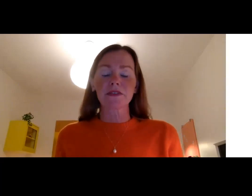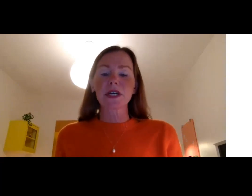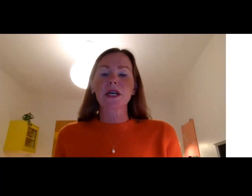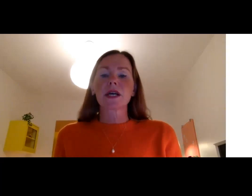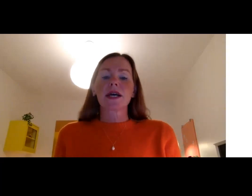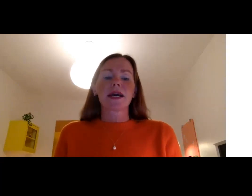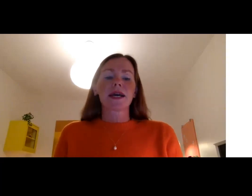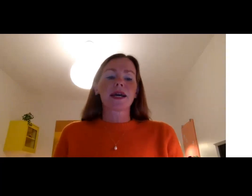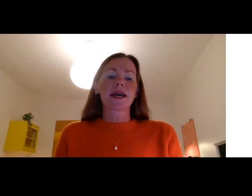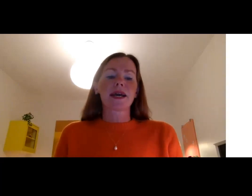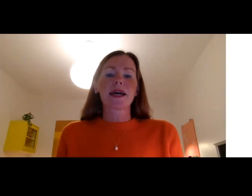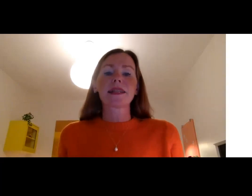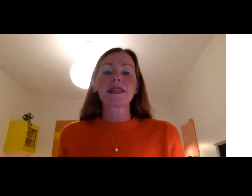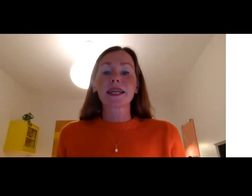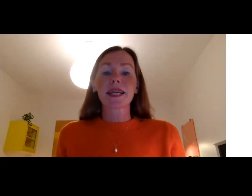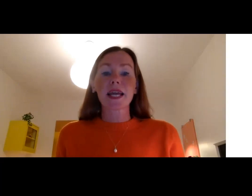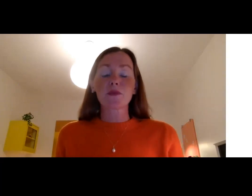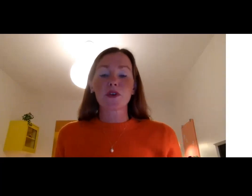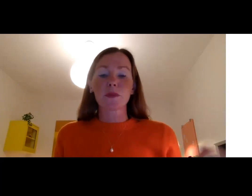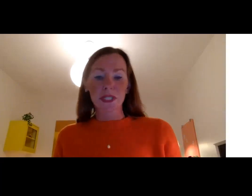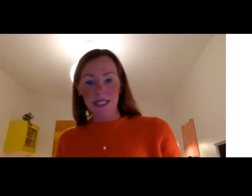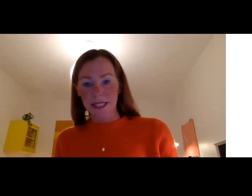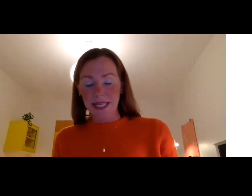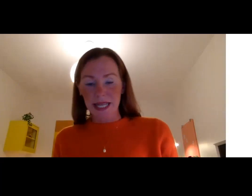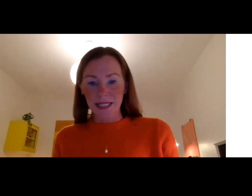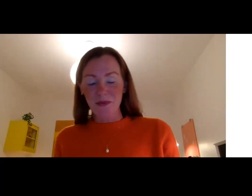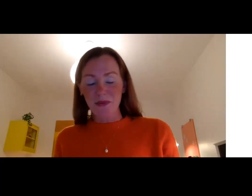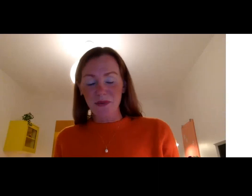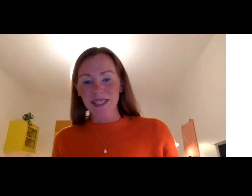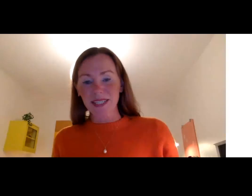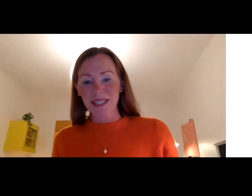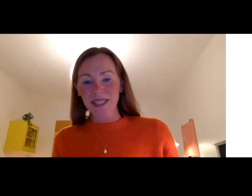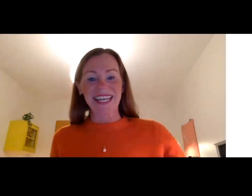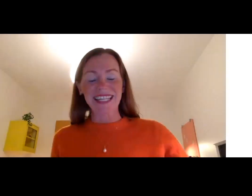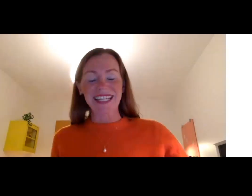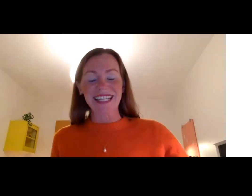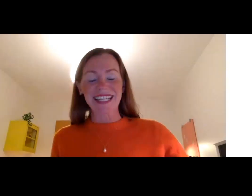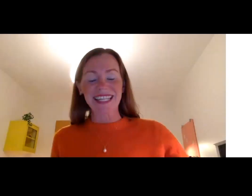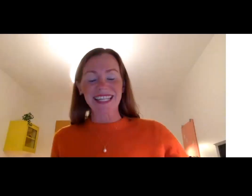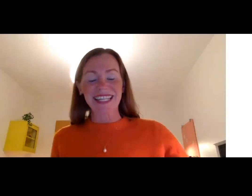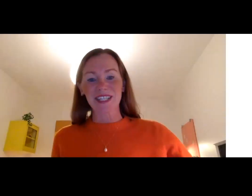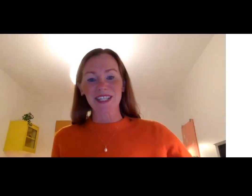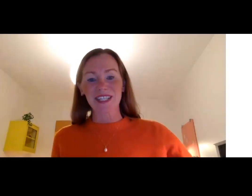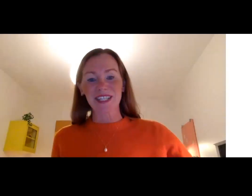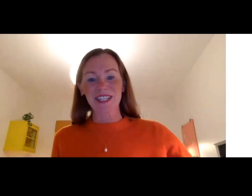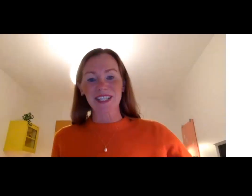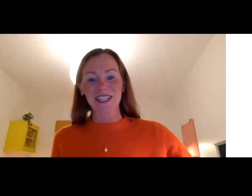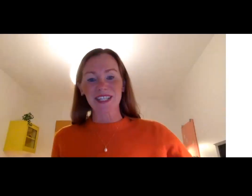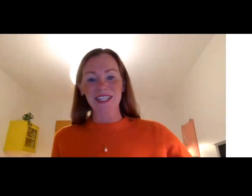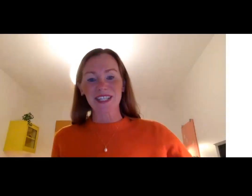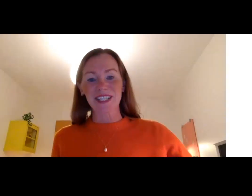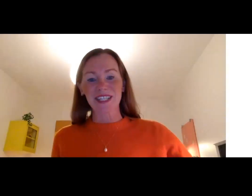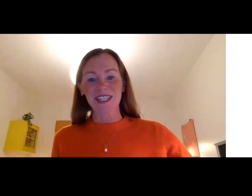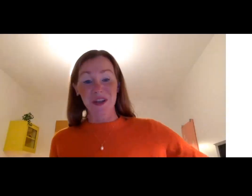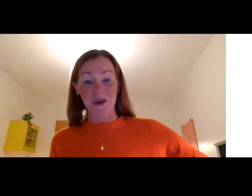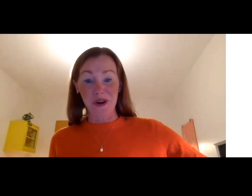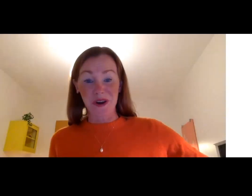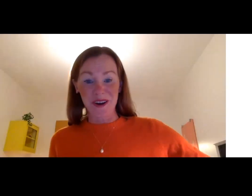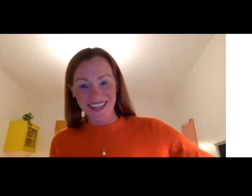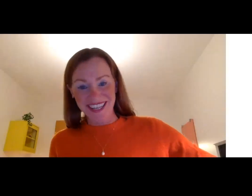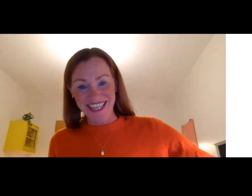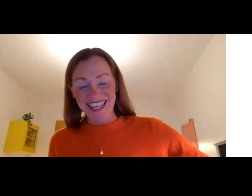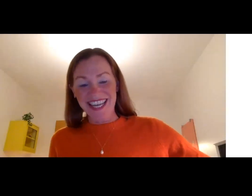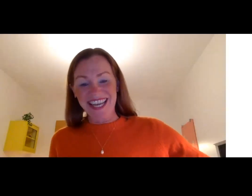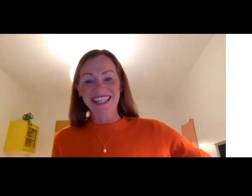expensive. They came from the city center, where younger people, they kind of tend to stay in the city center